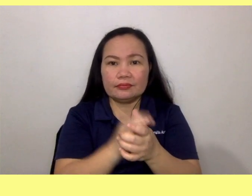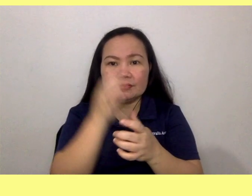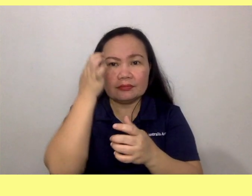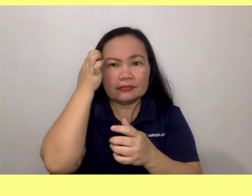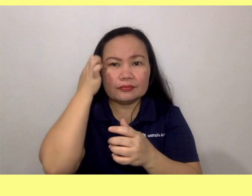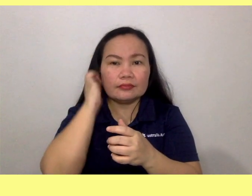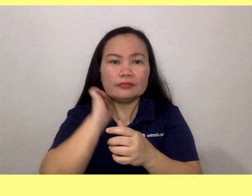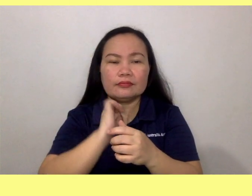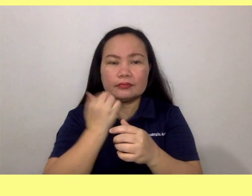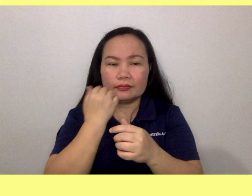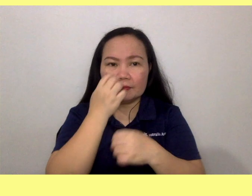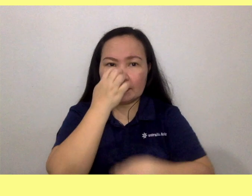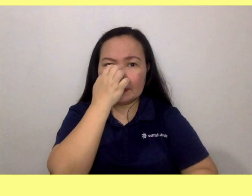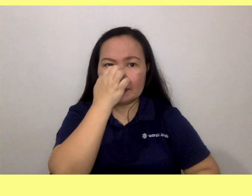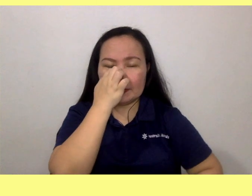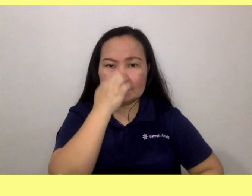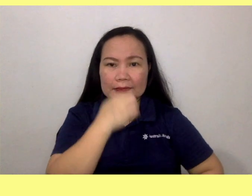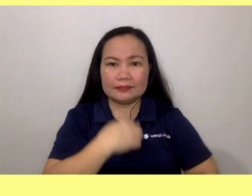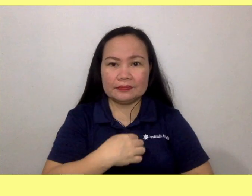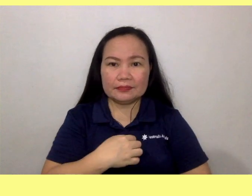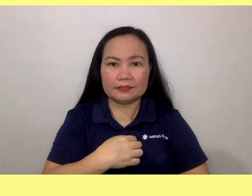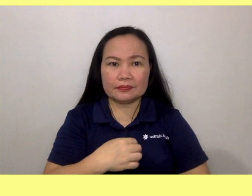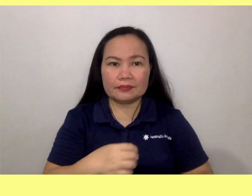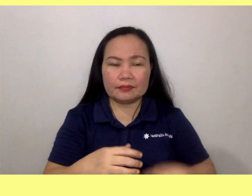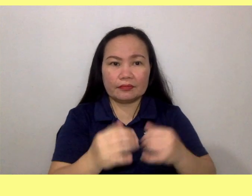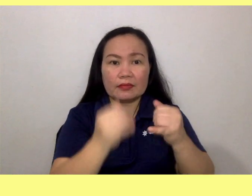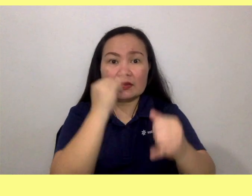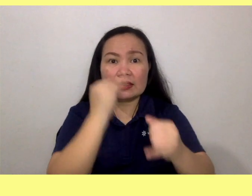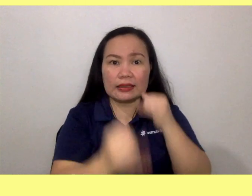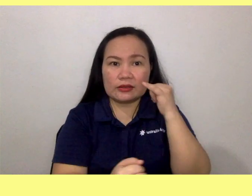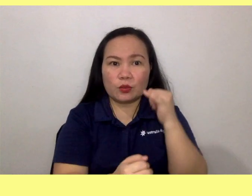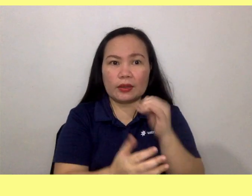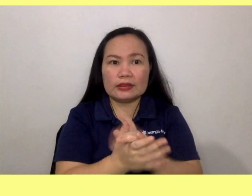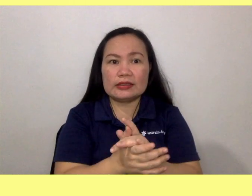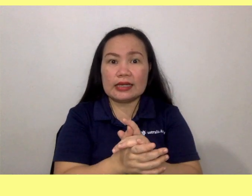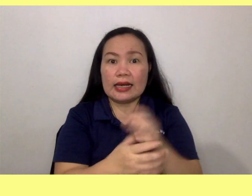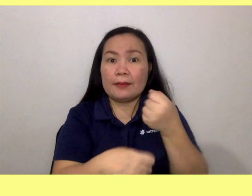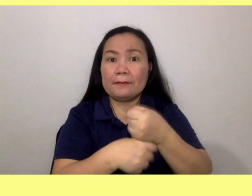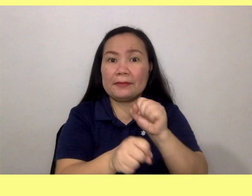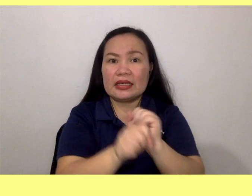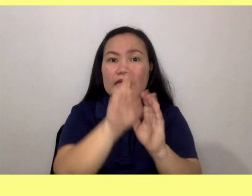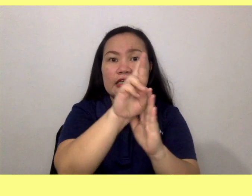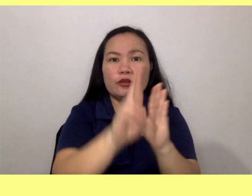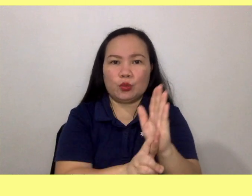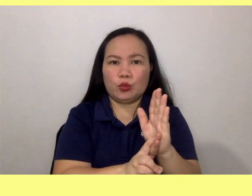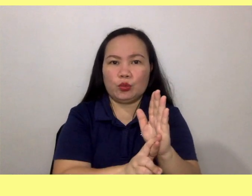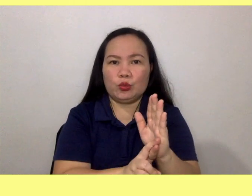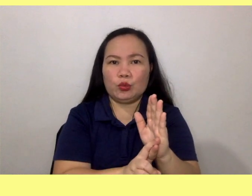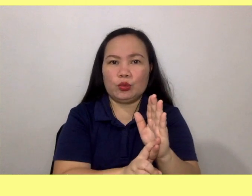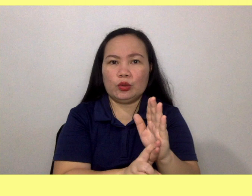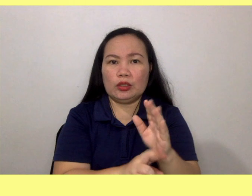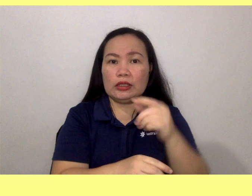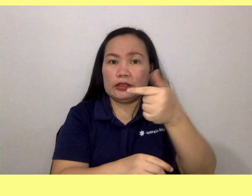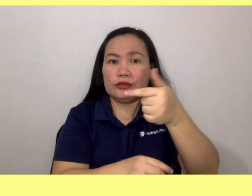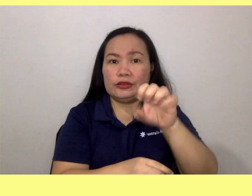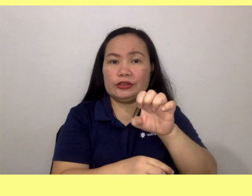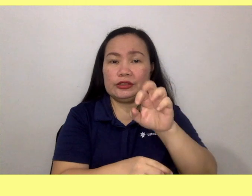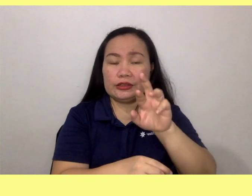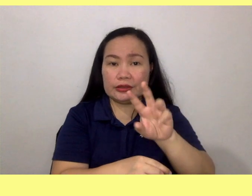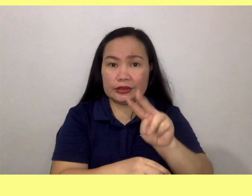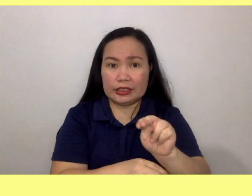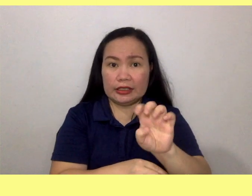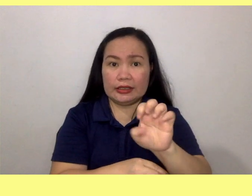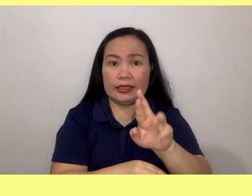Okay? At ang ating last one, kailangan natin mag-generate ng rule based from the set